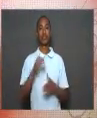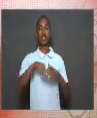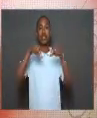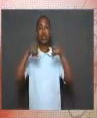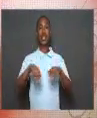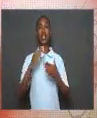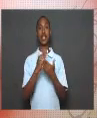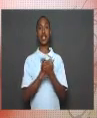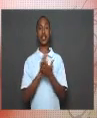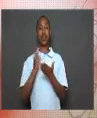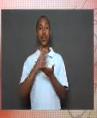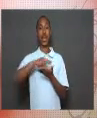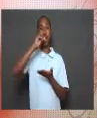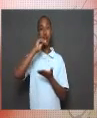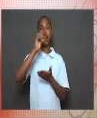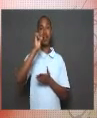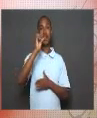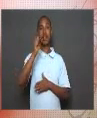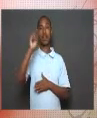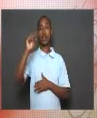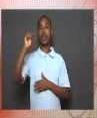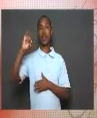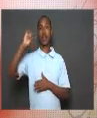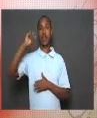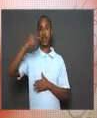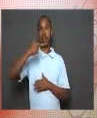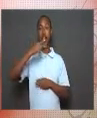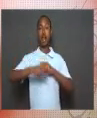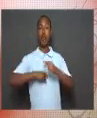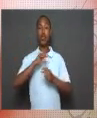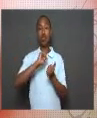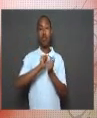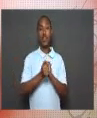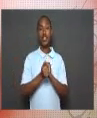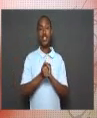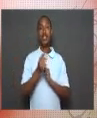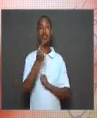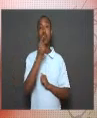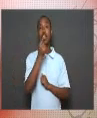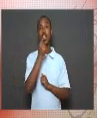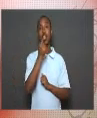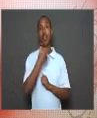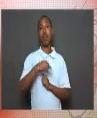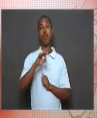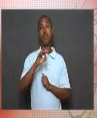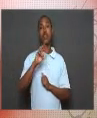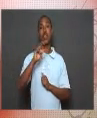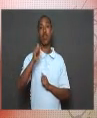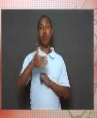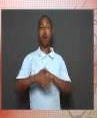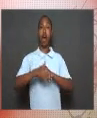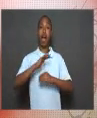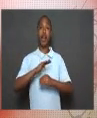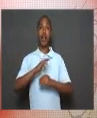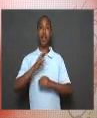In today's lesson, we learned that tanning is a process that converts the protein of the raw